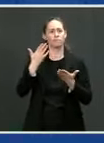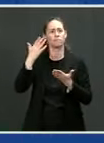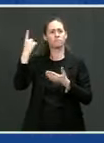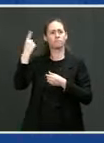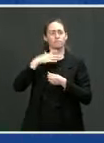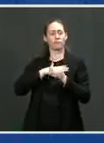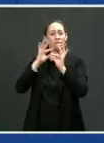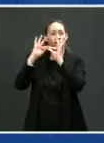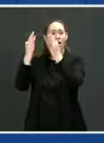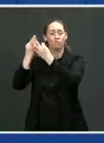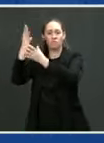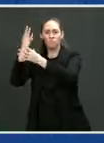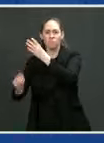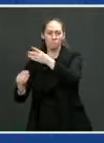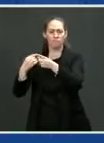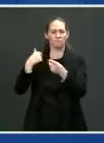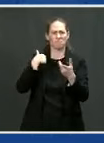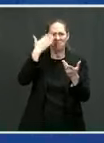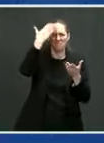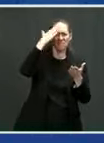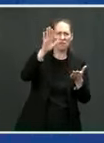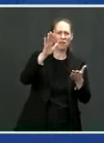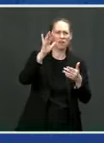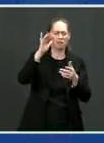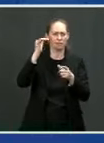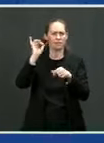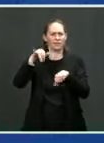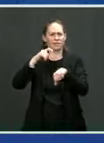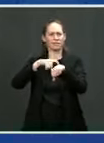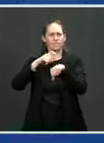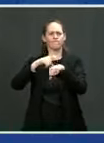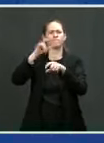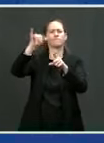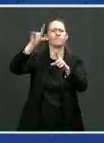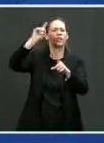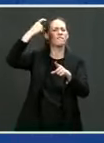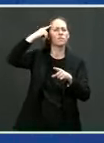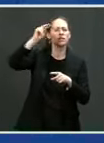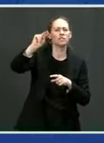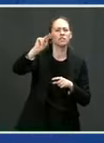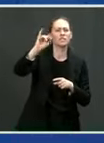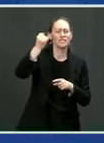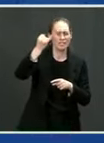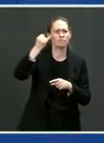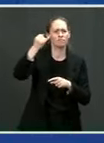met, former governor of New Jersey, who was literally